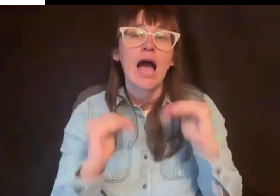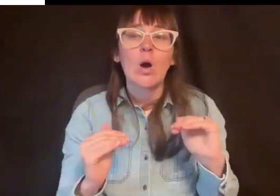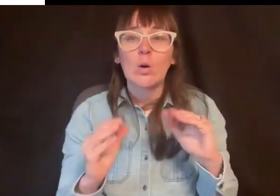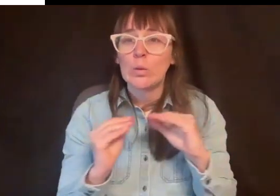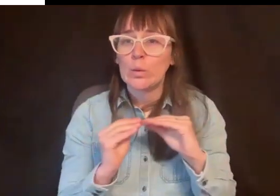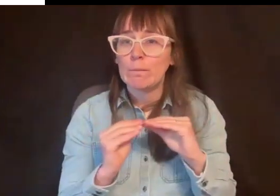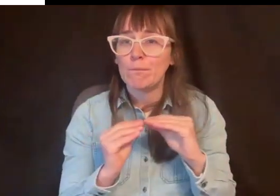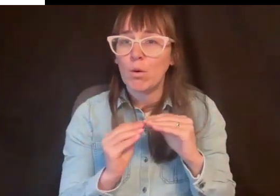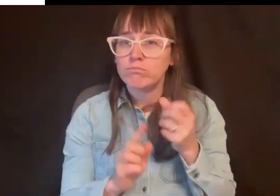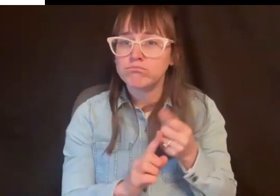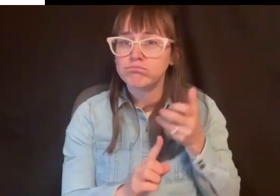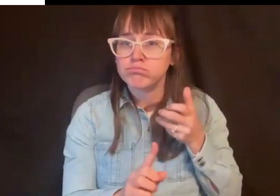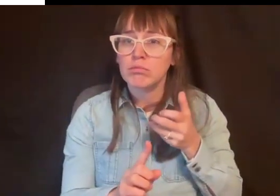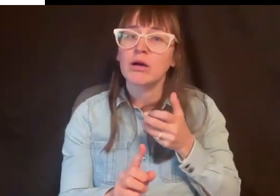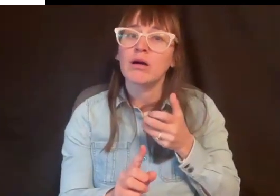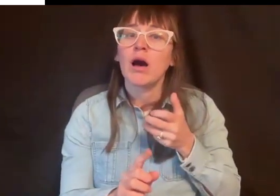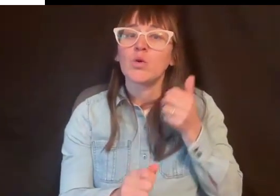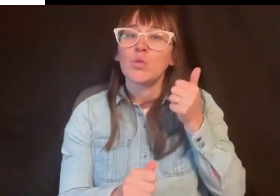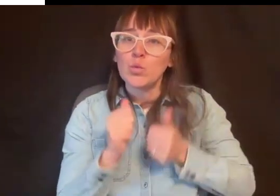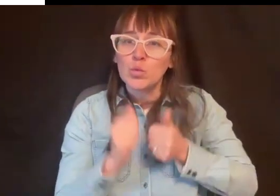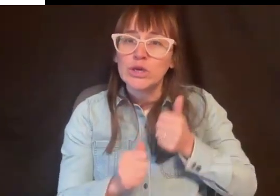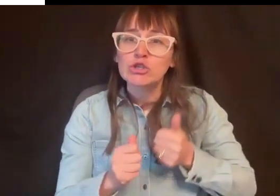is which agreements require prior approval.